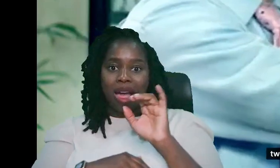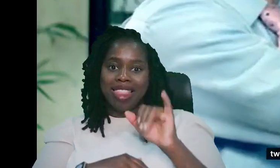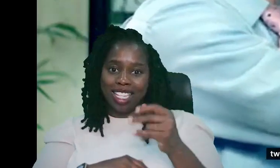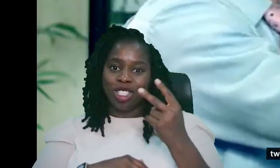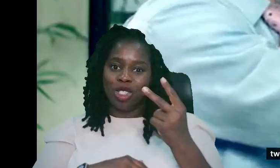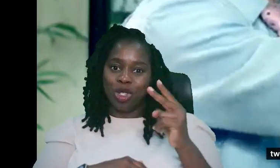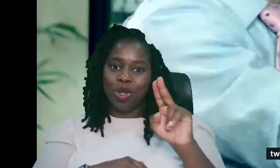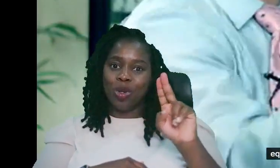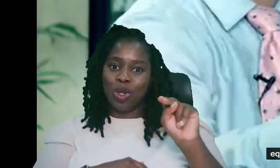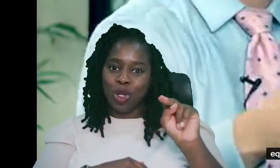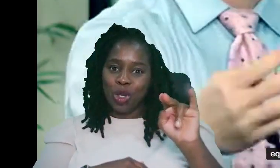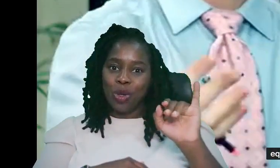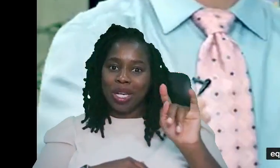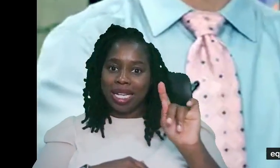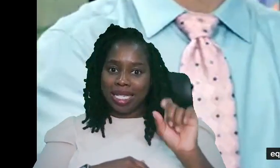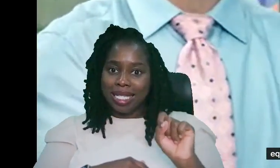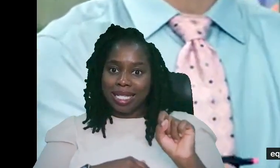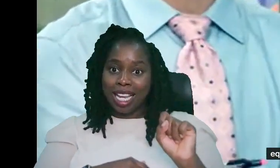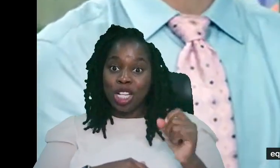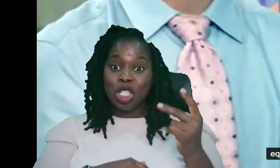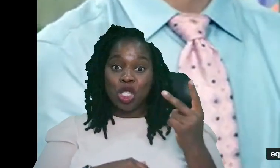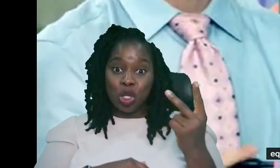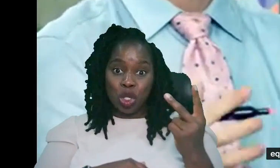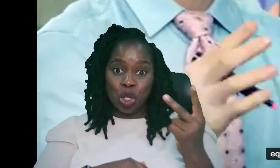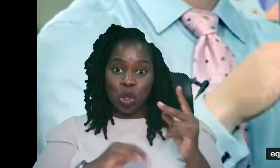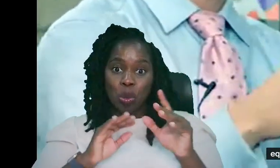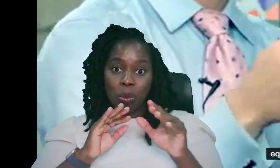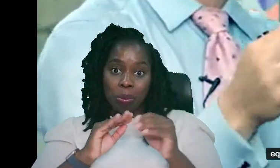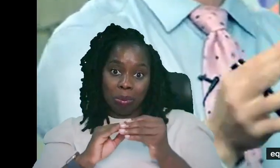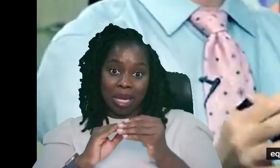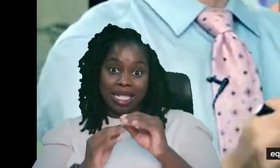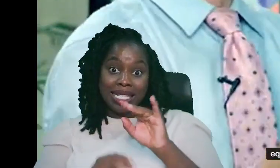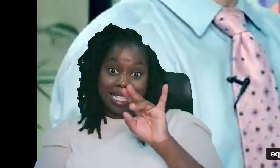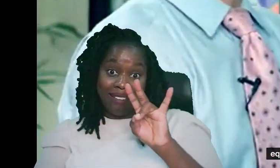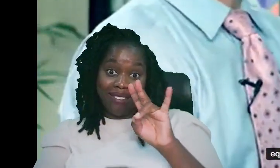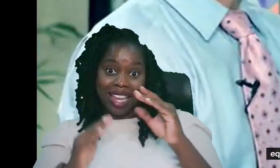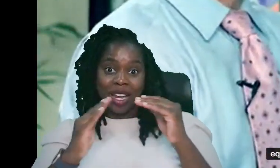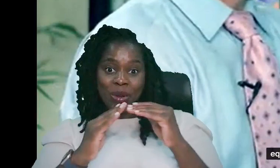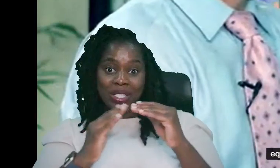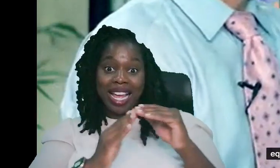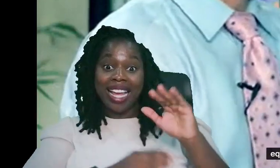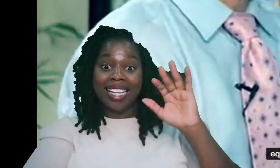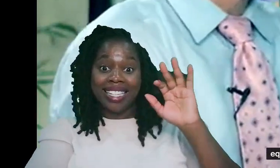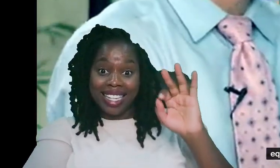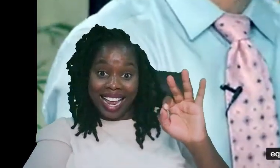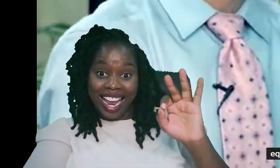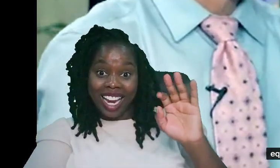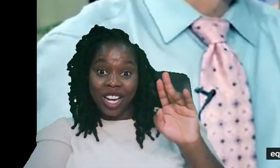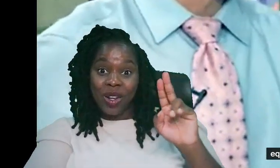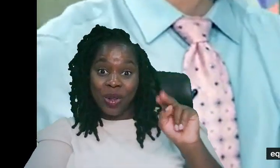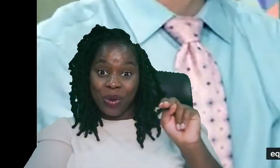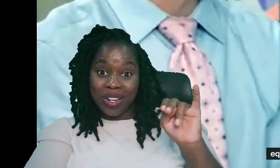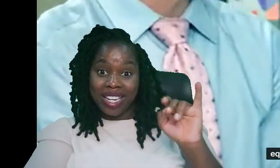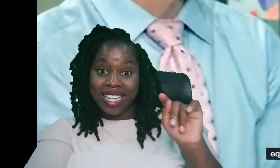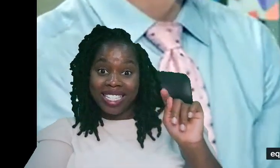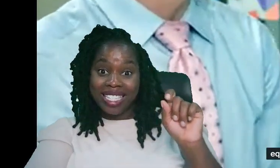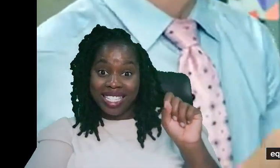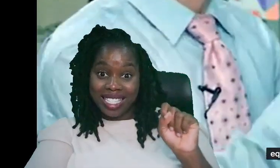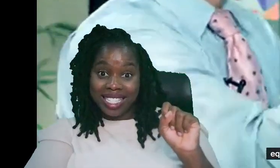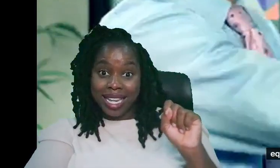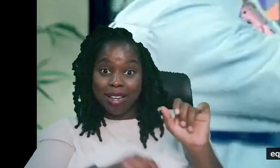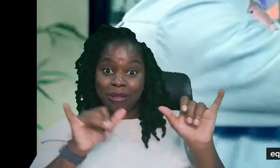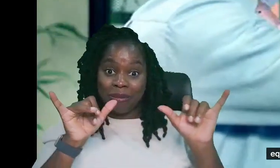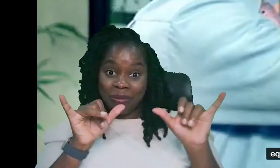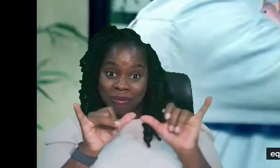Now we can say, well, from 0 to 7 is 7 units, so 2 plus 7 equals 9 units of